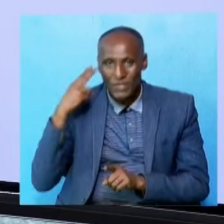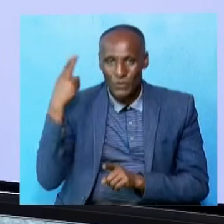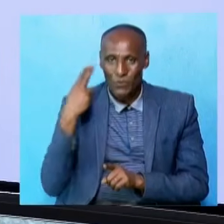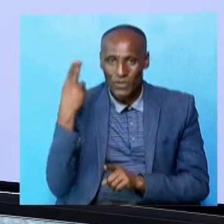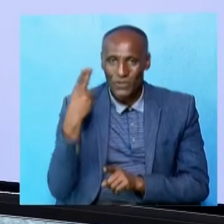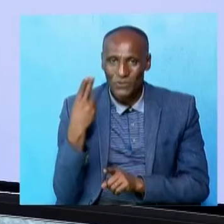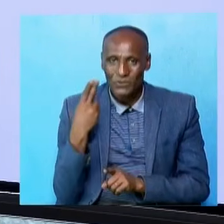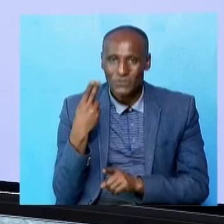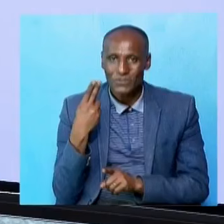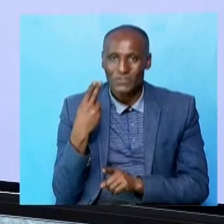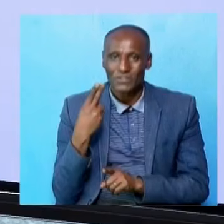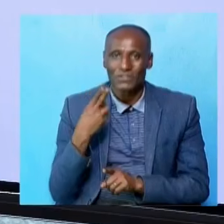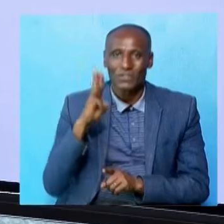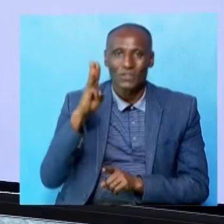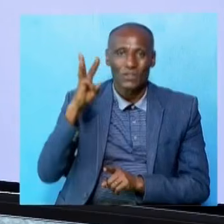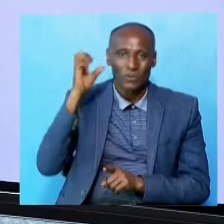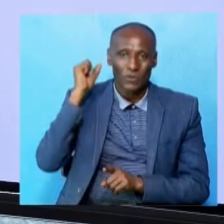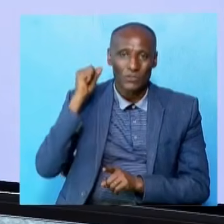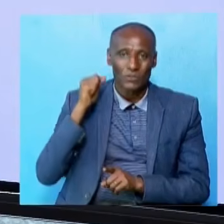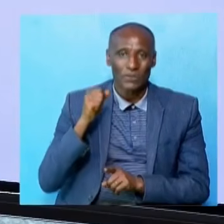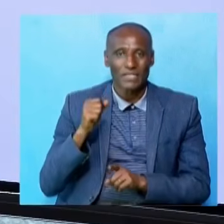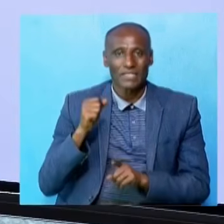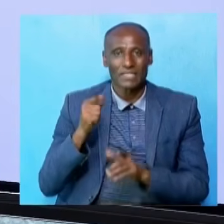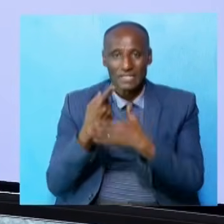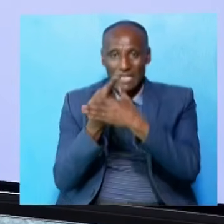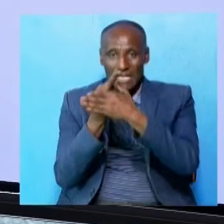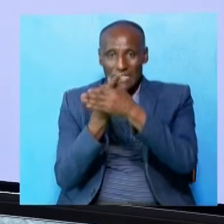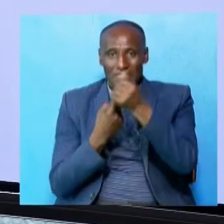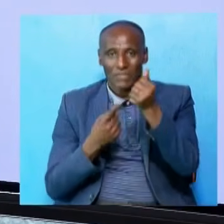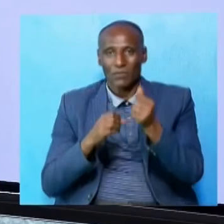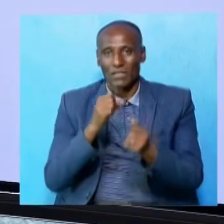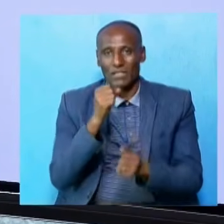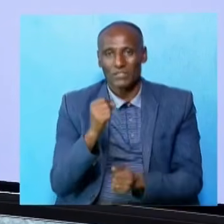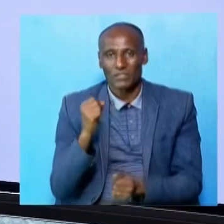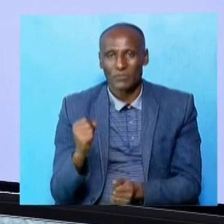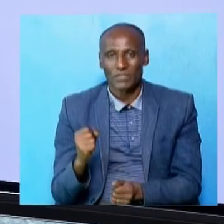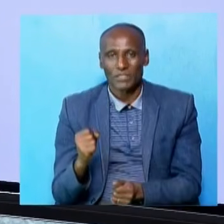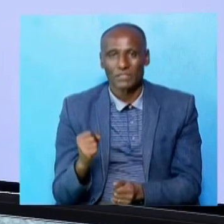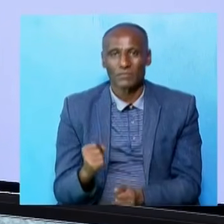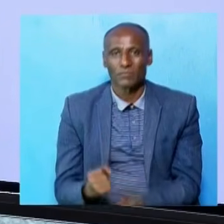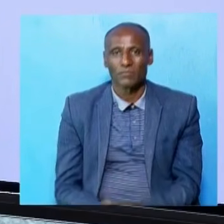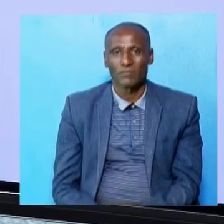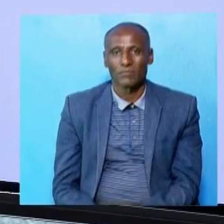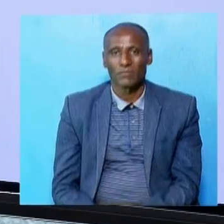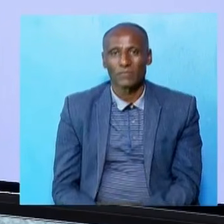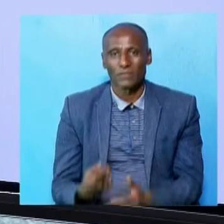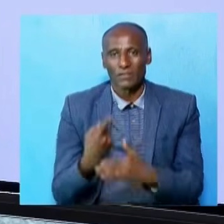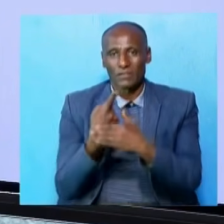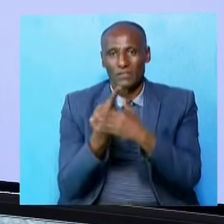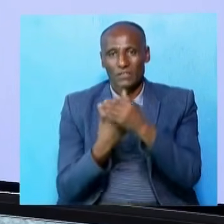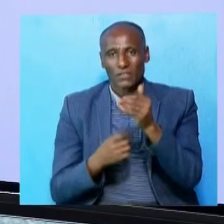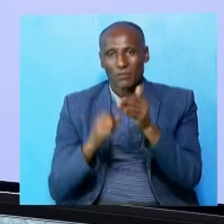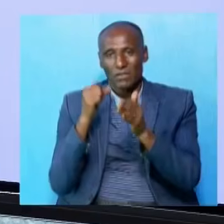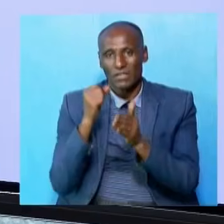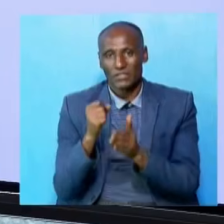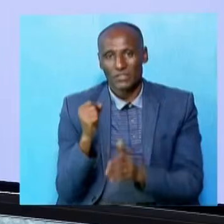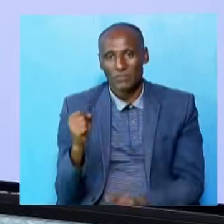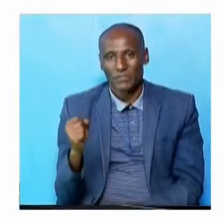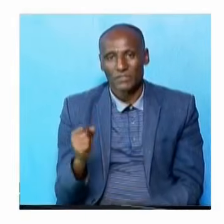we have a singular subject. Okay? When we have what? A singular subject.